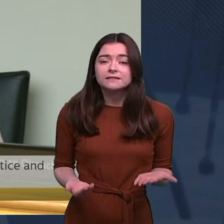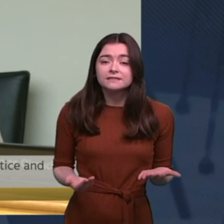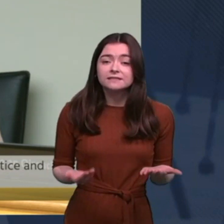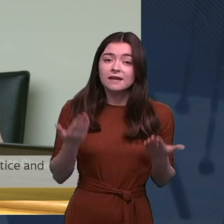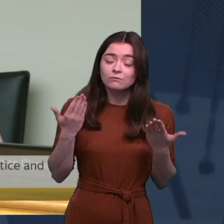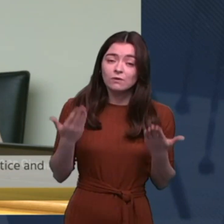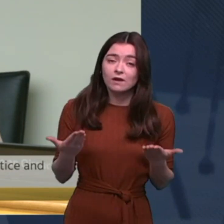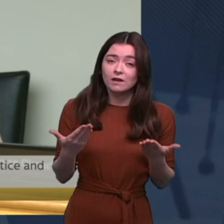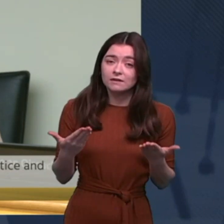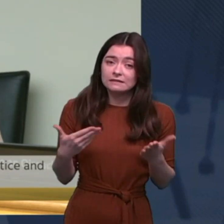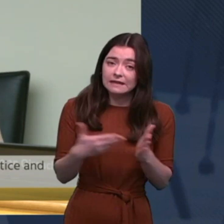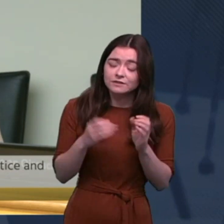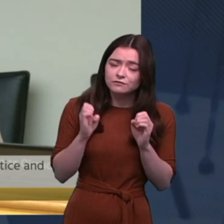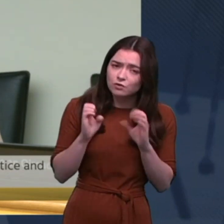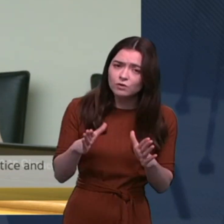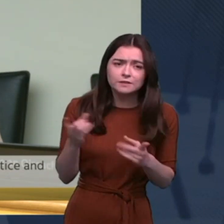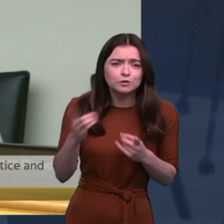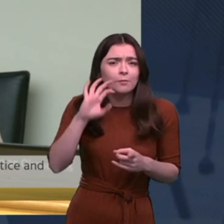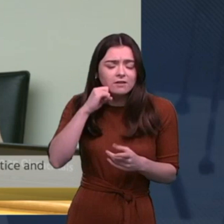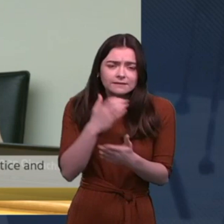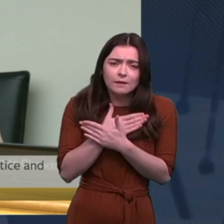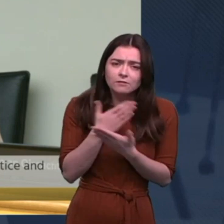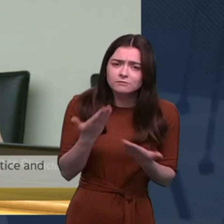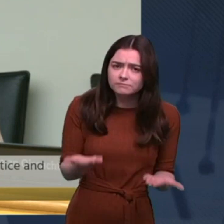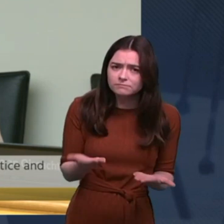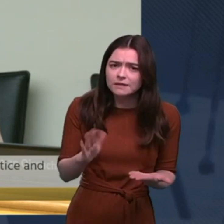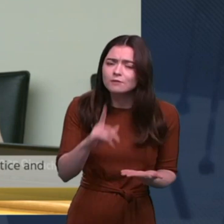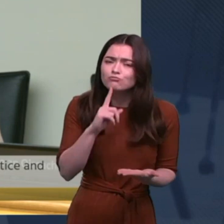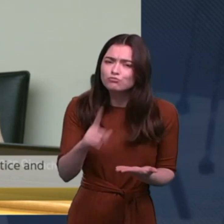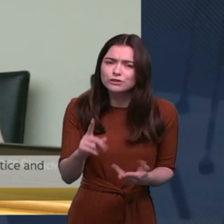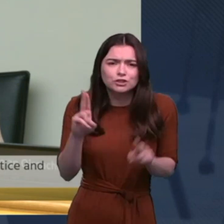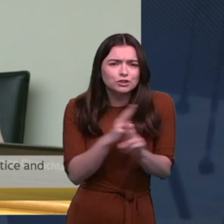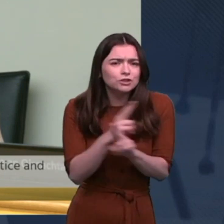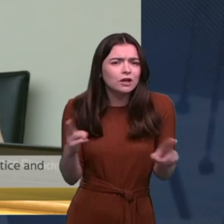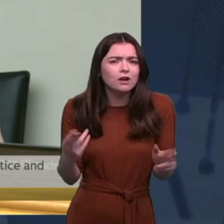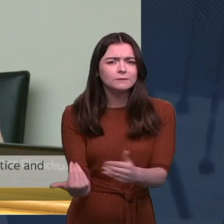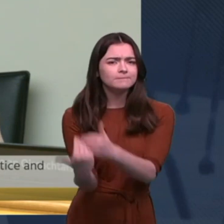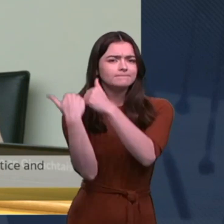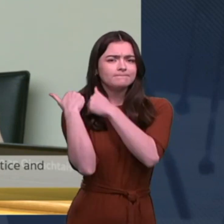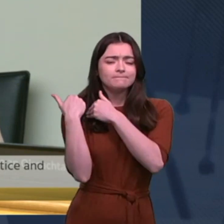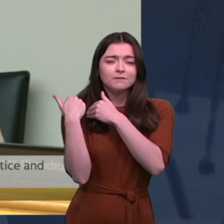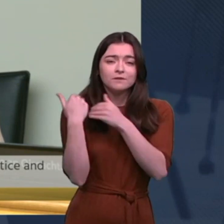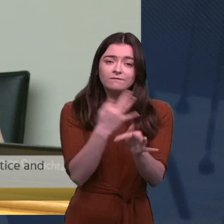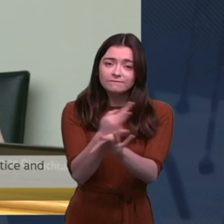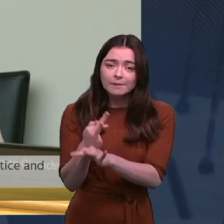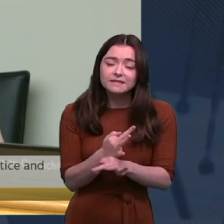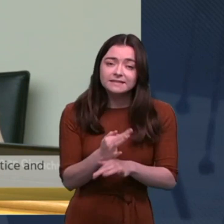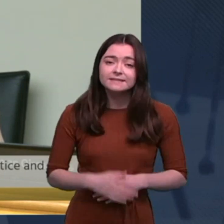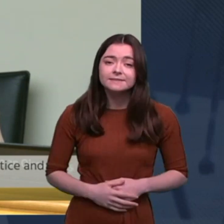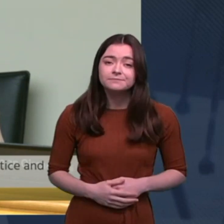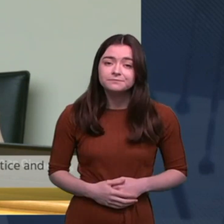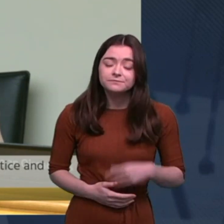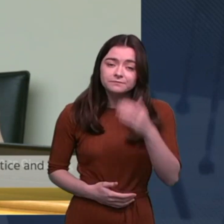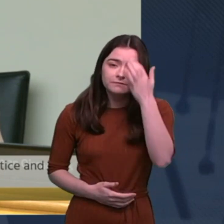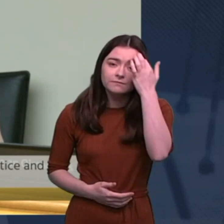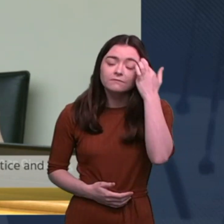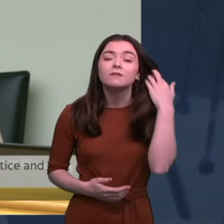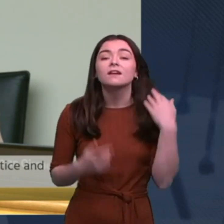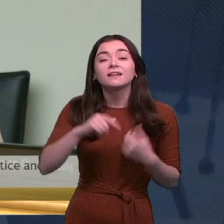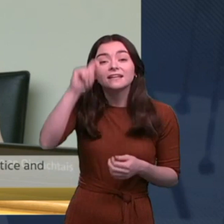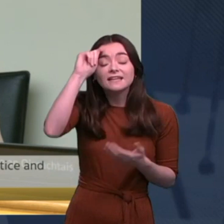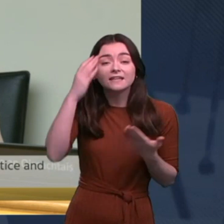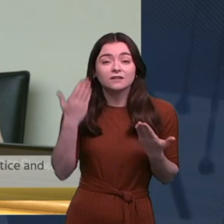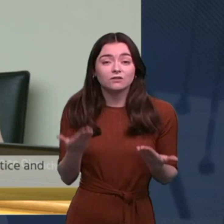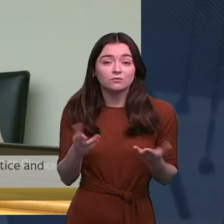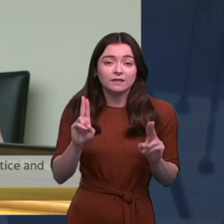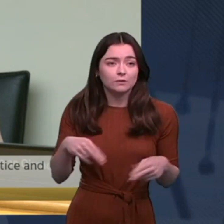while of course it's done with love and all of those things, the responsibility just shouldn't always fall on the shoulders of families. And I think it's fair to say that we're all struck by the